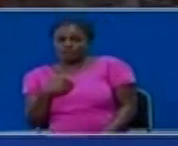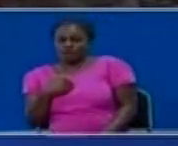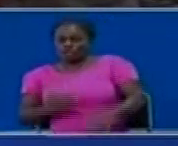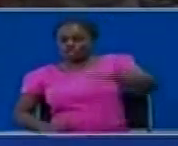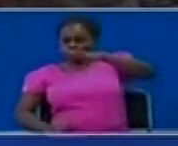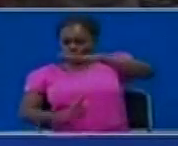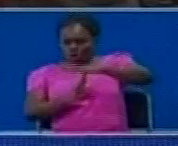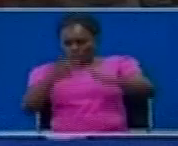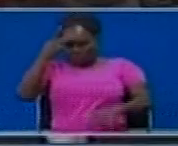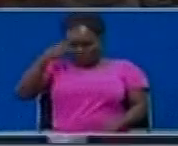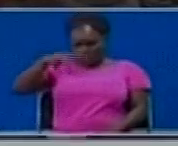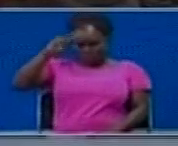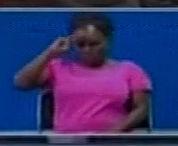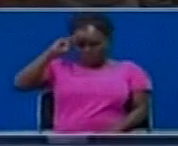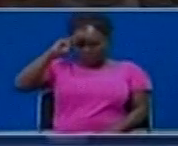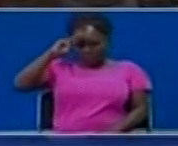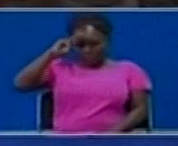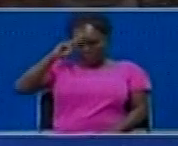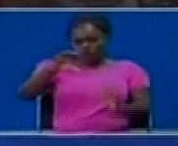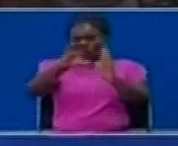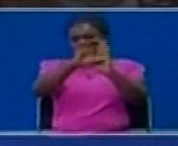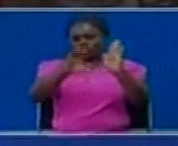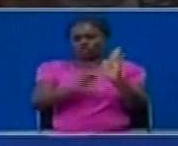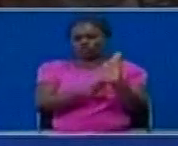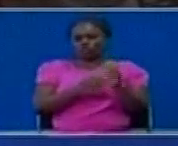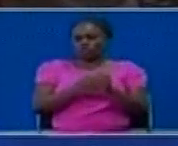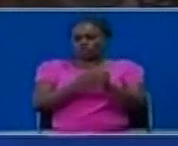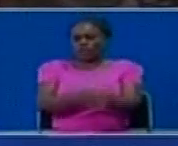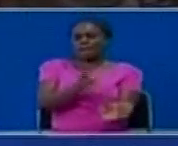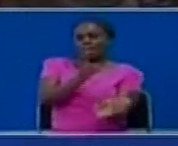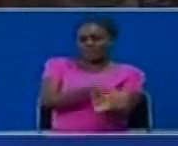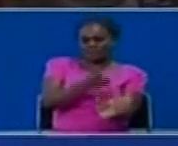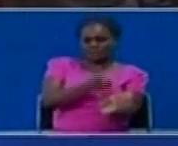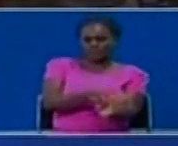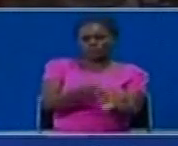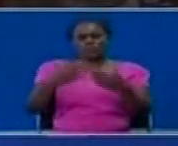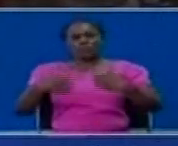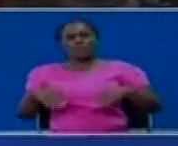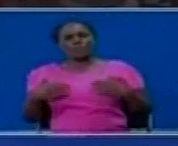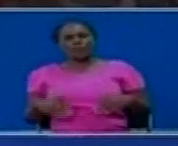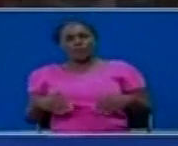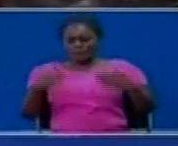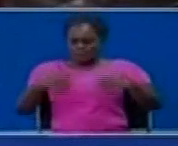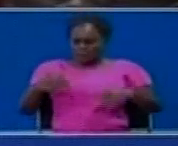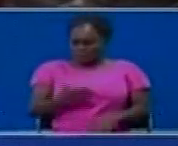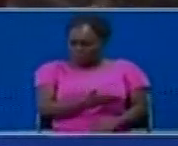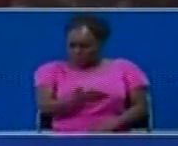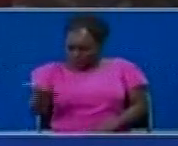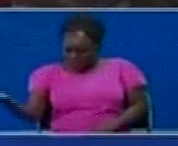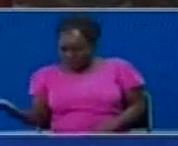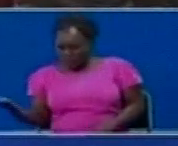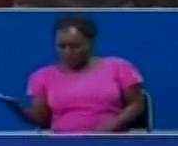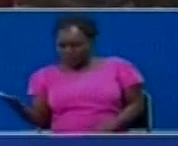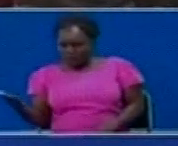principle which underlies our Constitution, participation by the people in whom